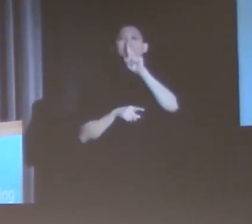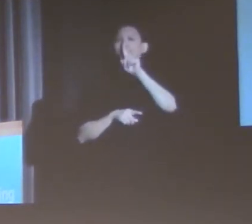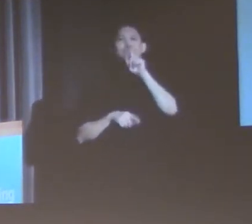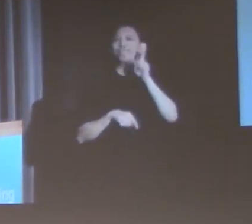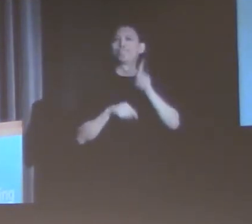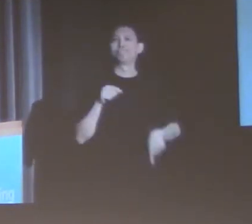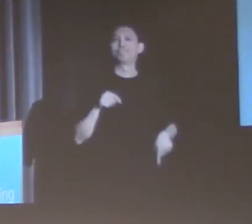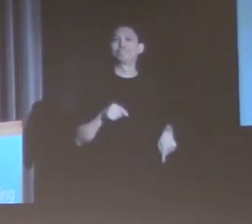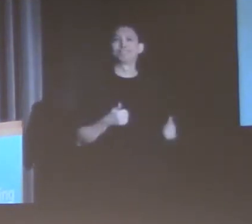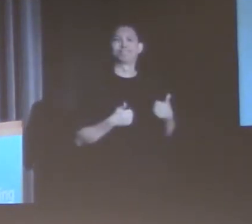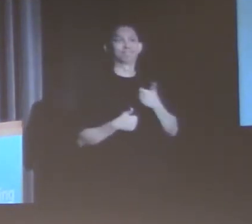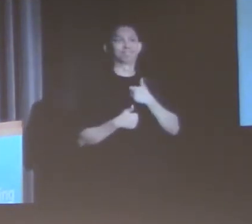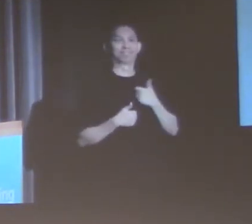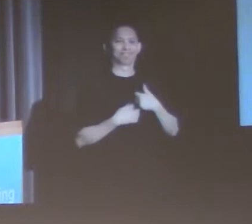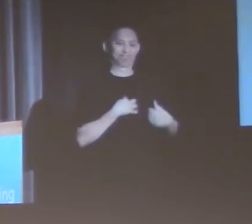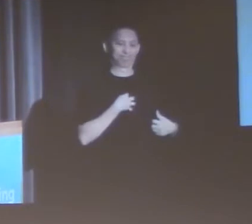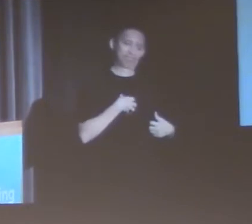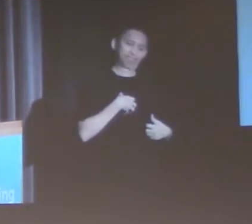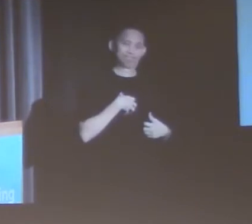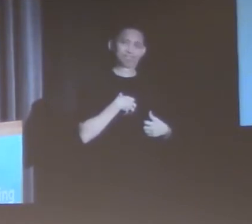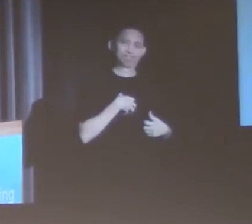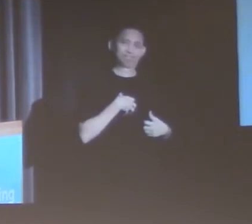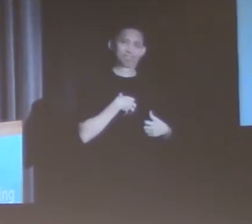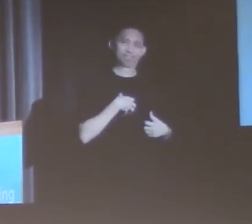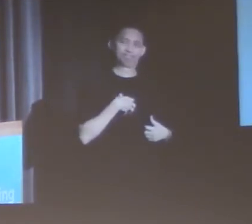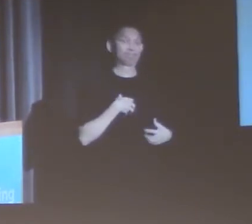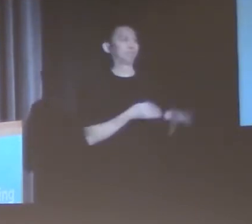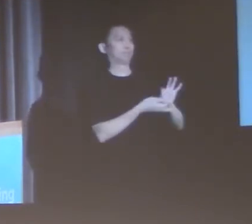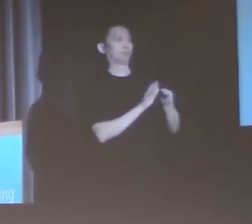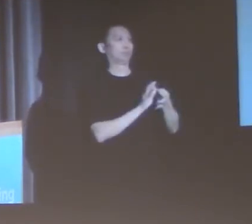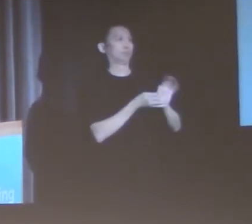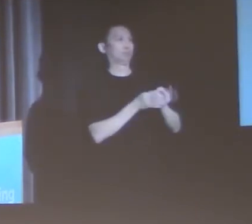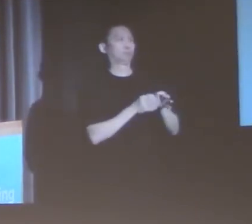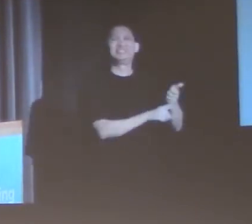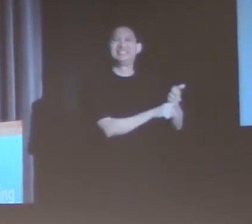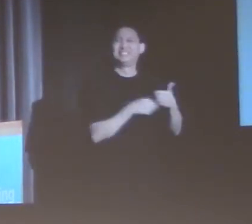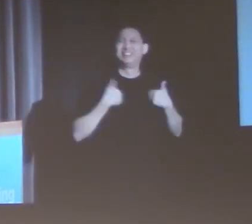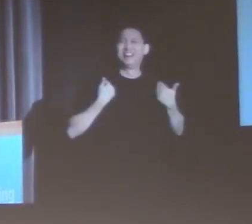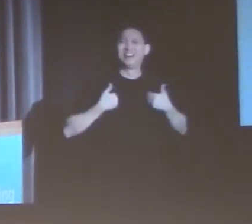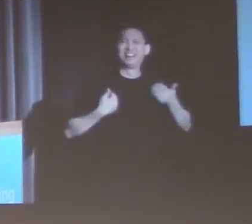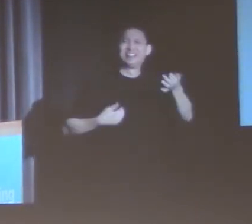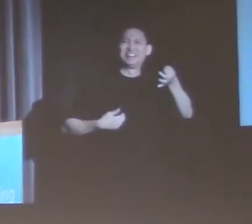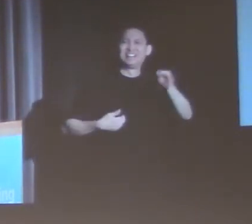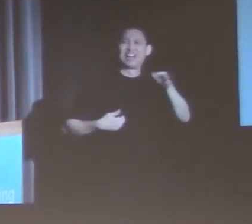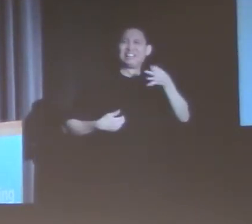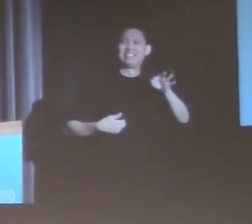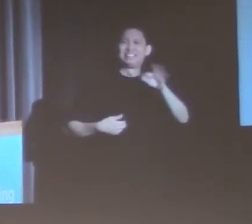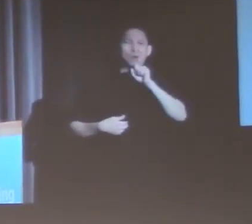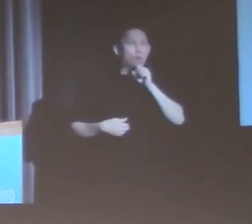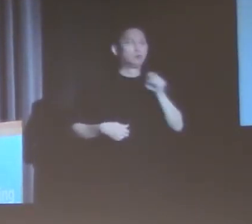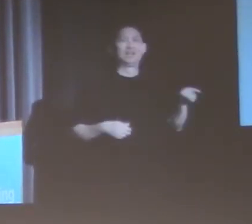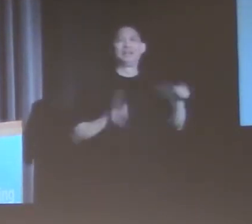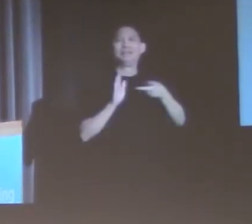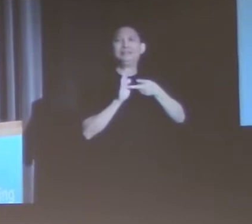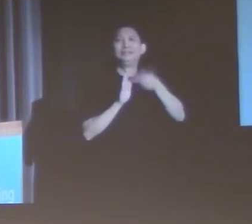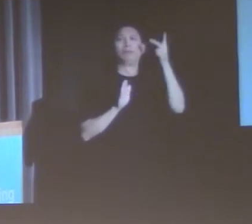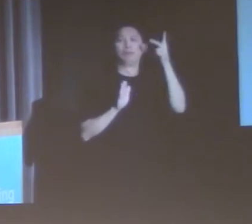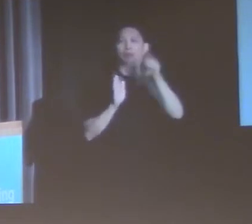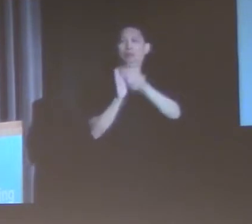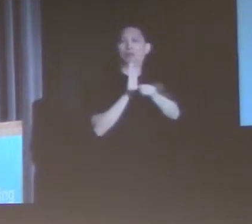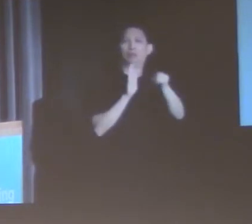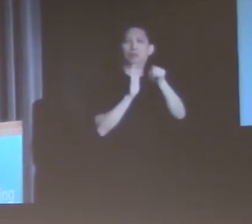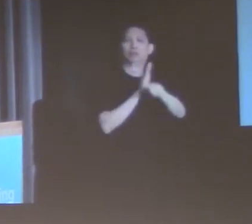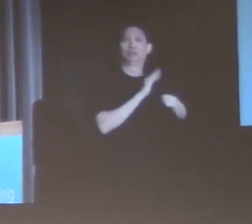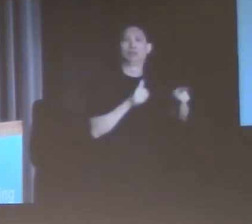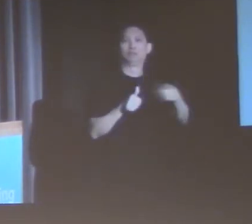like, how does a young man end up being charged at 19 years old with a double first-degree murder case,